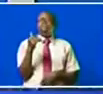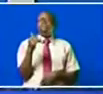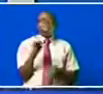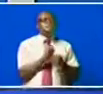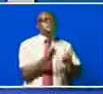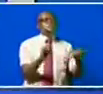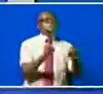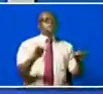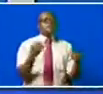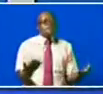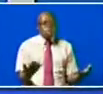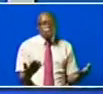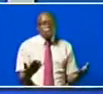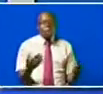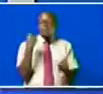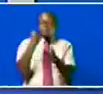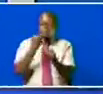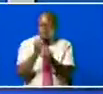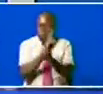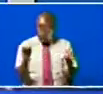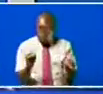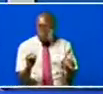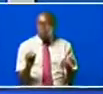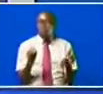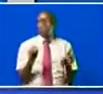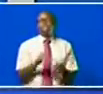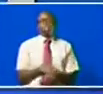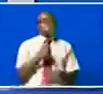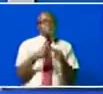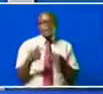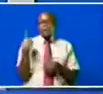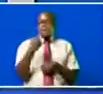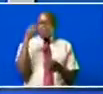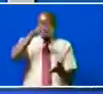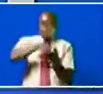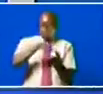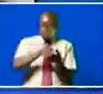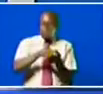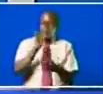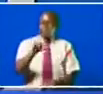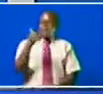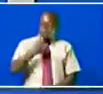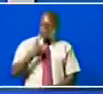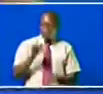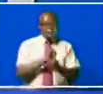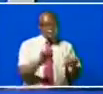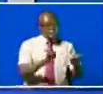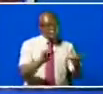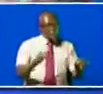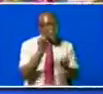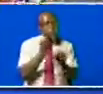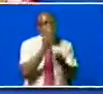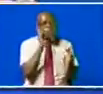clean? Mm-hmm. There's no jobs out there for you at the moment. But look, the only position that is available is for a cleaner. Mm-hmm. What do you